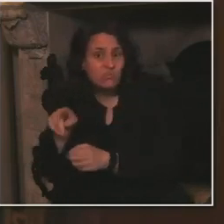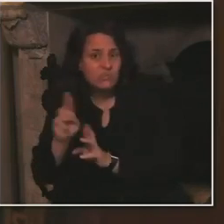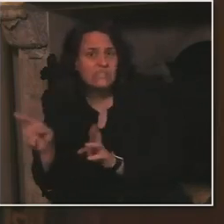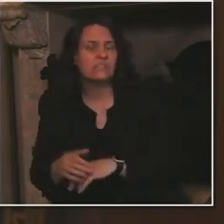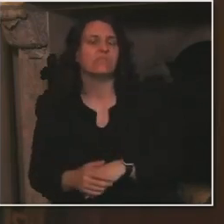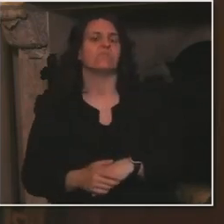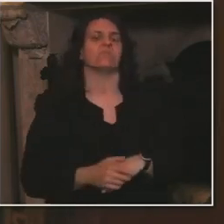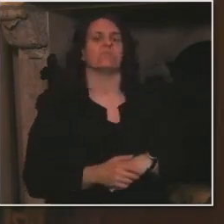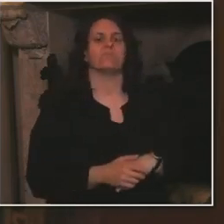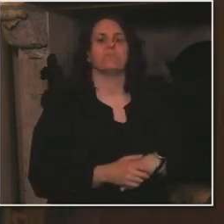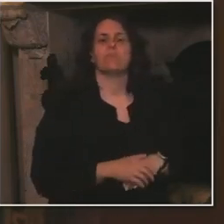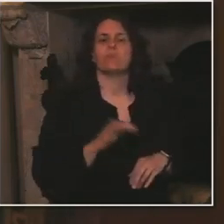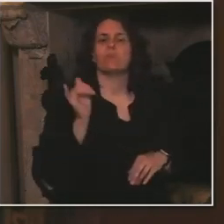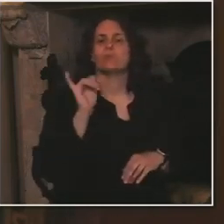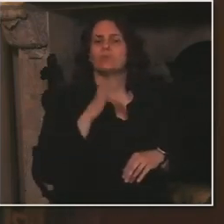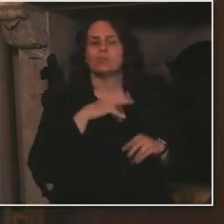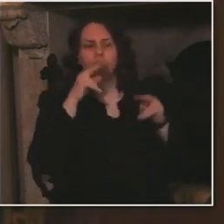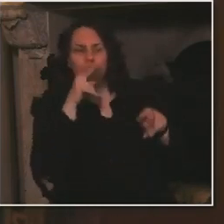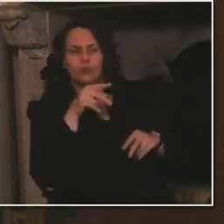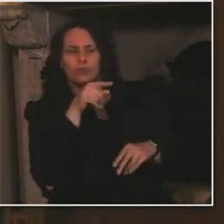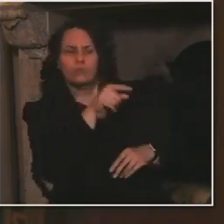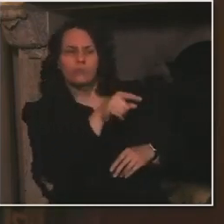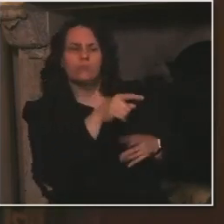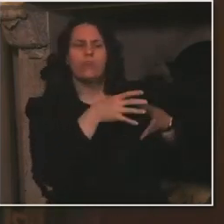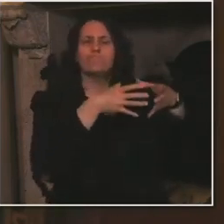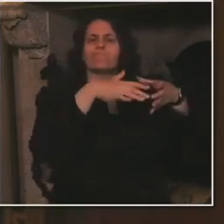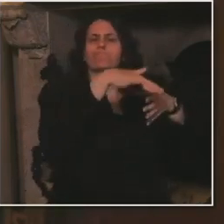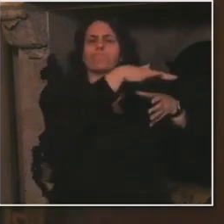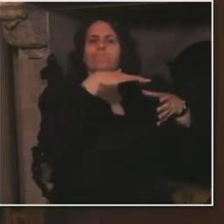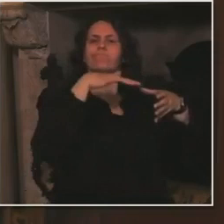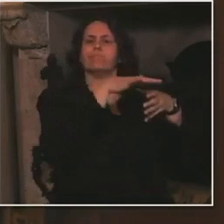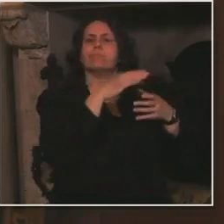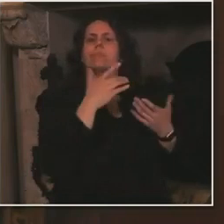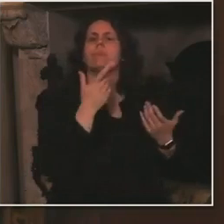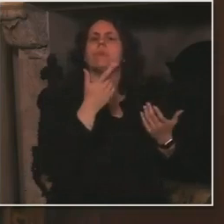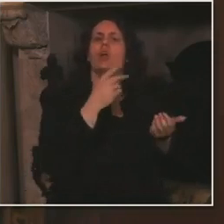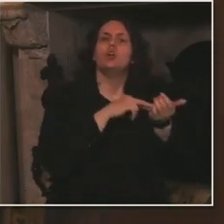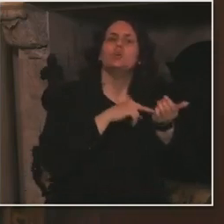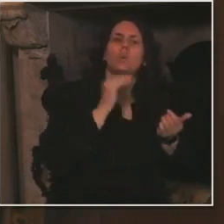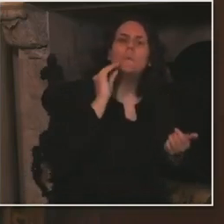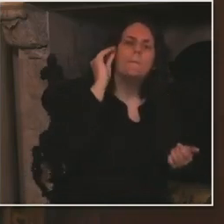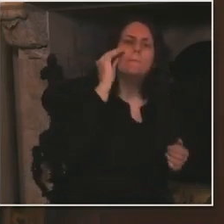a high priority area like a skilled nursing facility, a nursing home, a jail, or